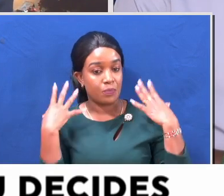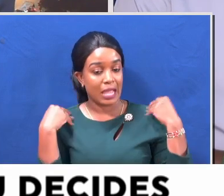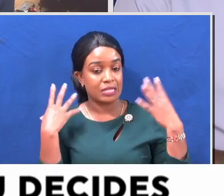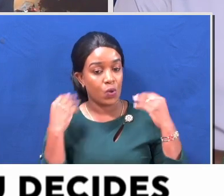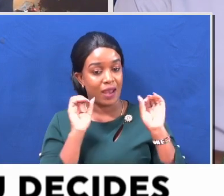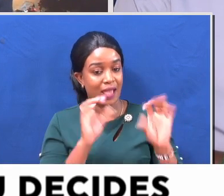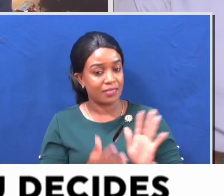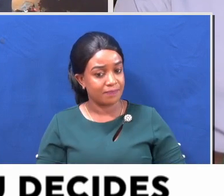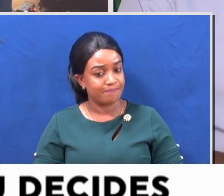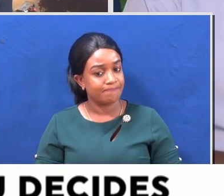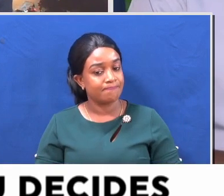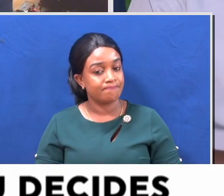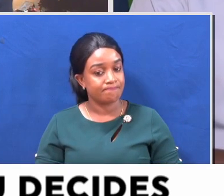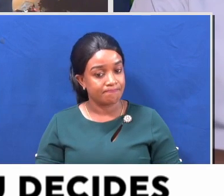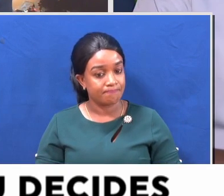been?